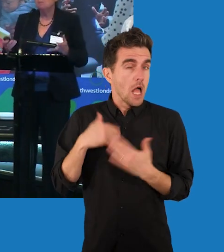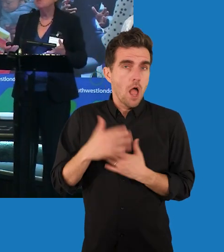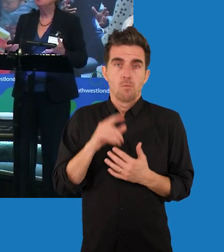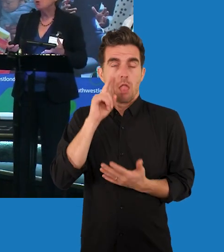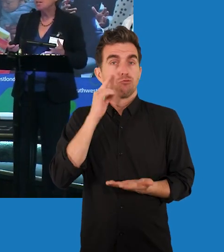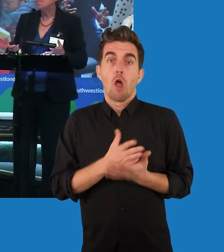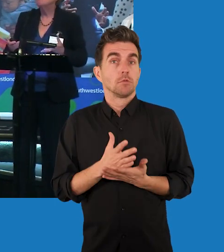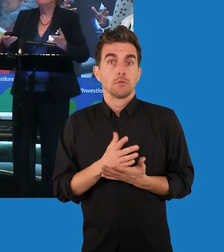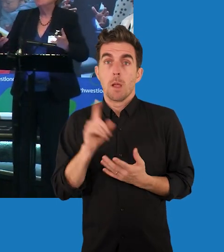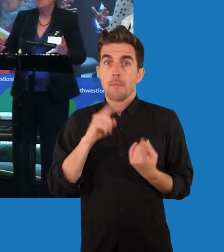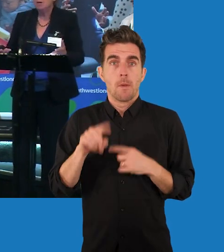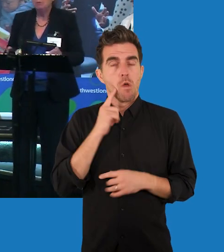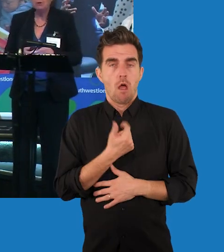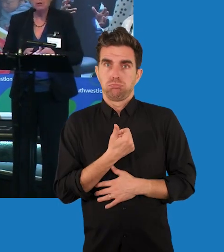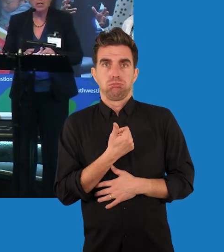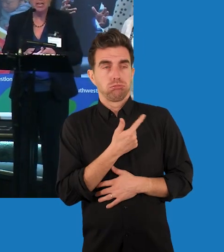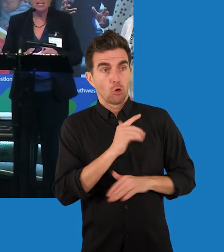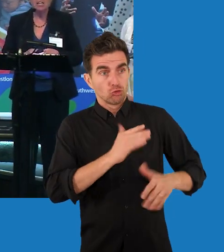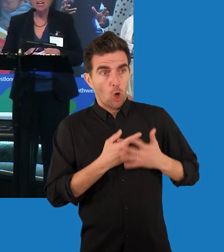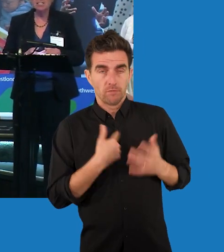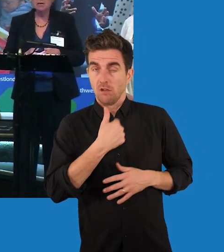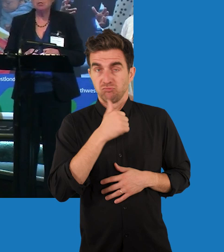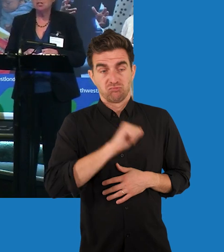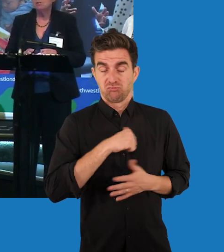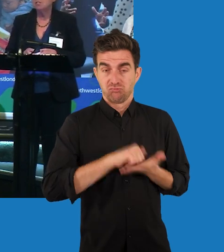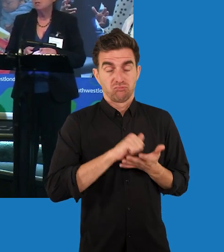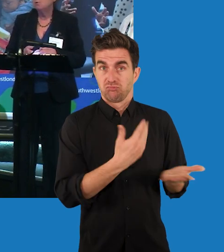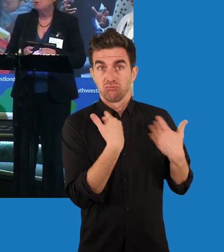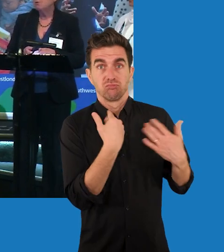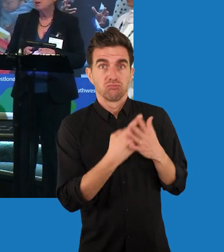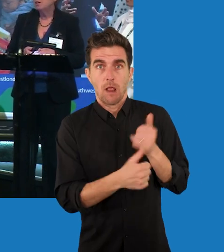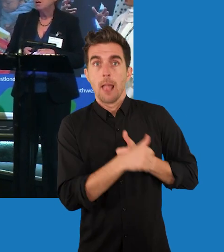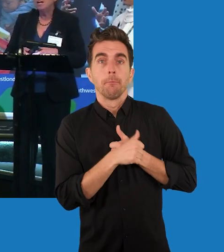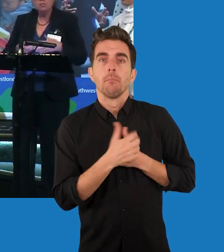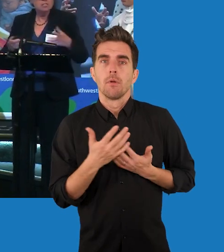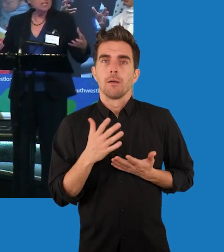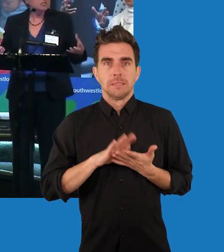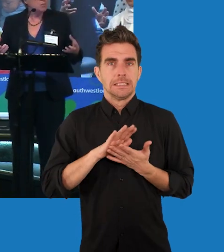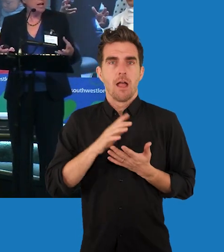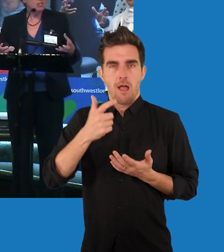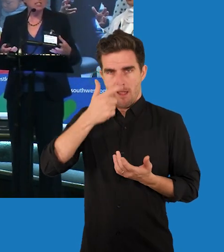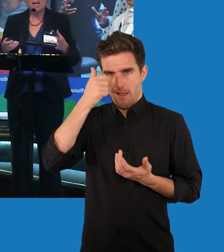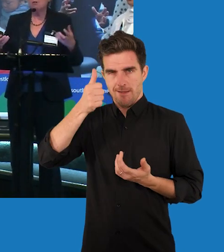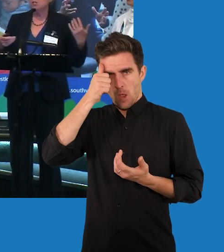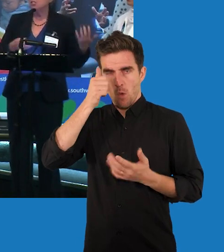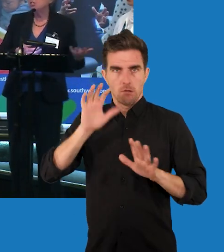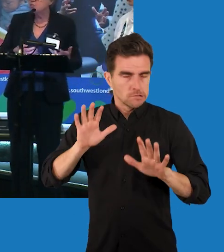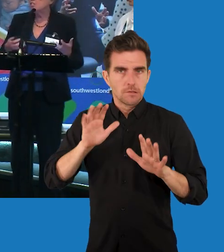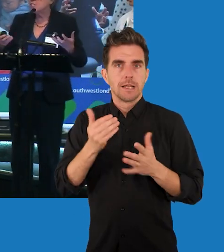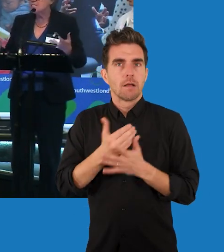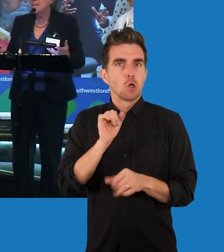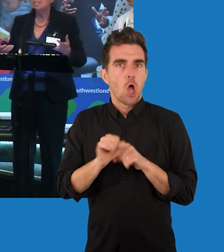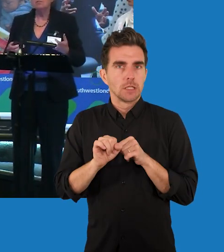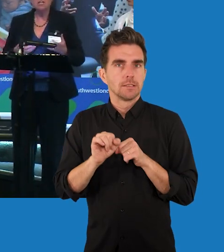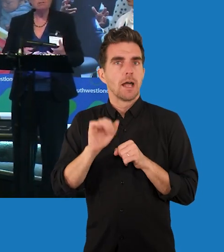that she builds trust, and finally people feel that they can accept the services that we're offering. And you can see as well just how that she's got